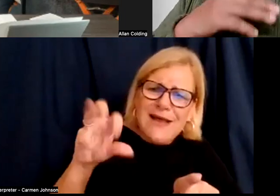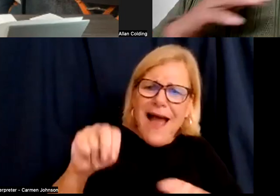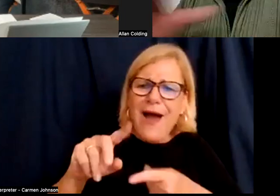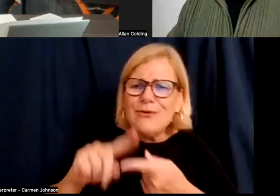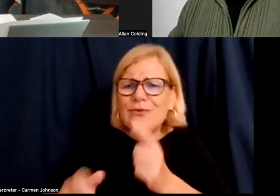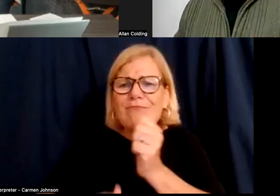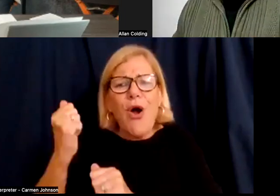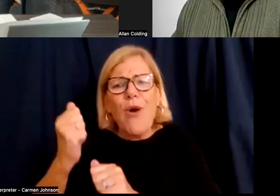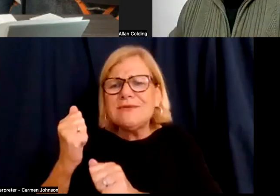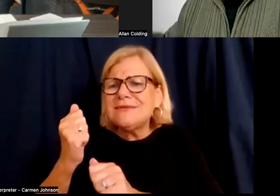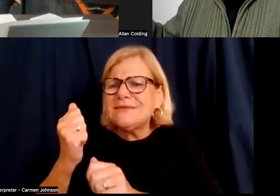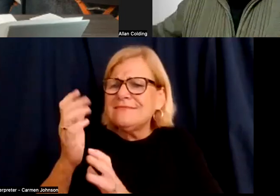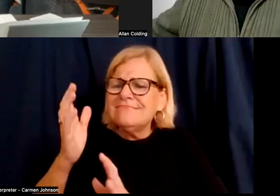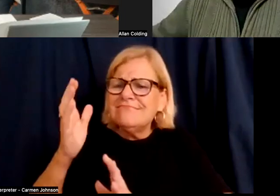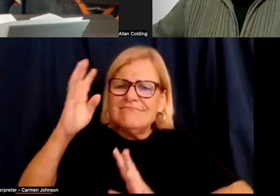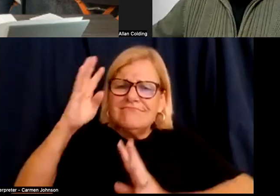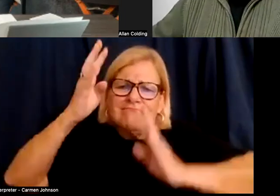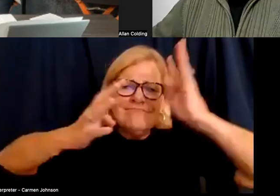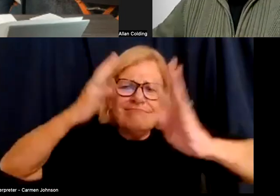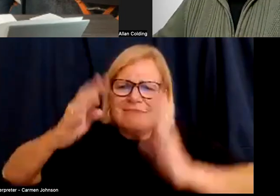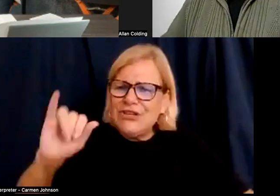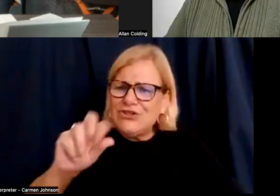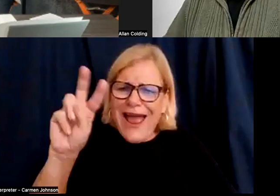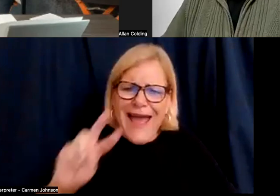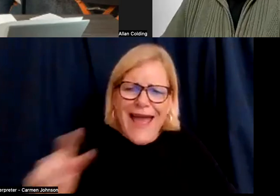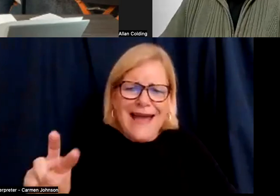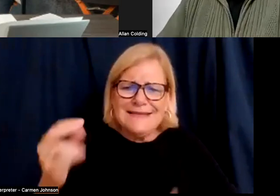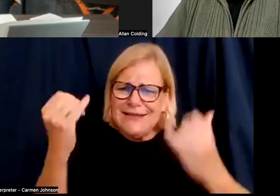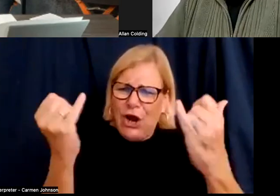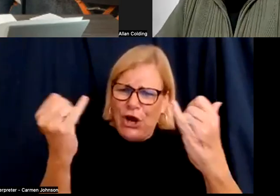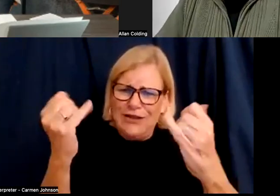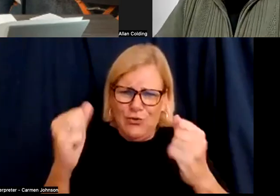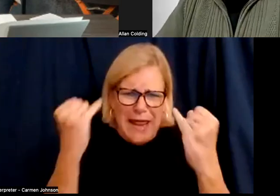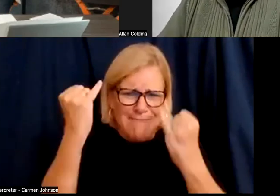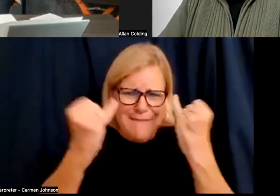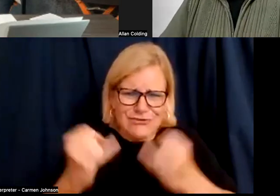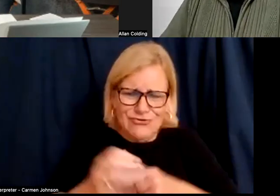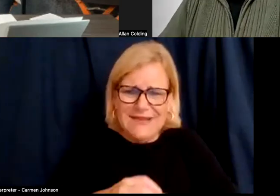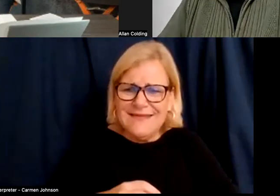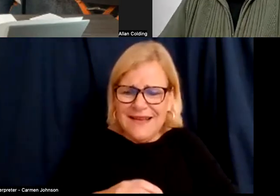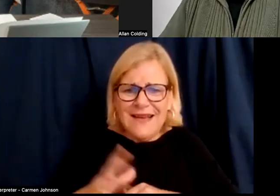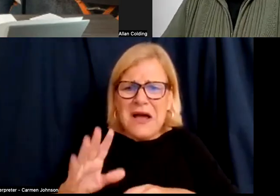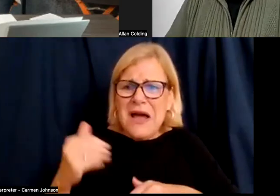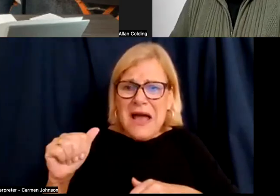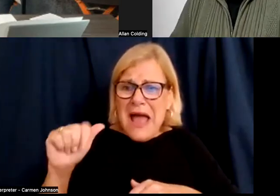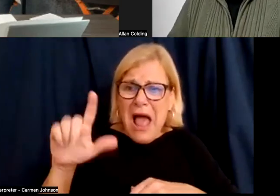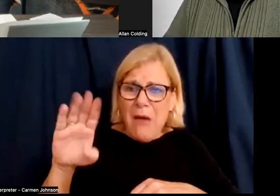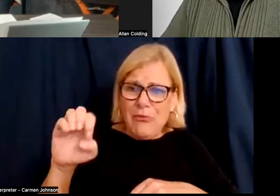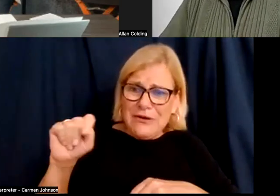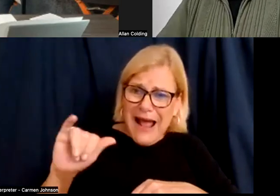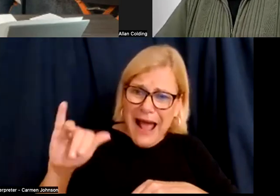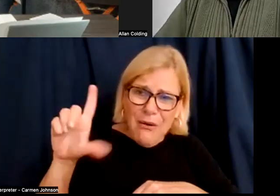most avant-garde out jazz recordings you can imagine. You could hear Albert Ayler over